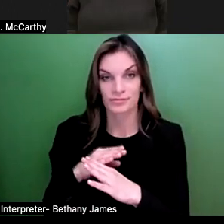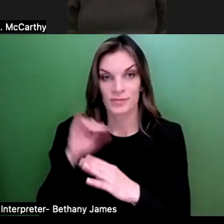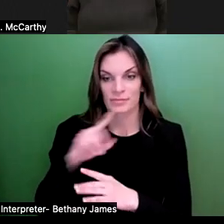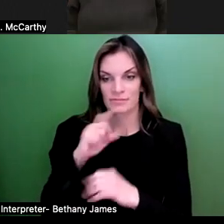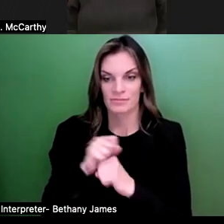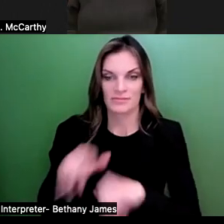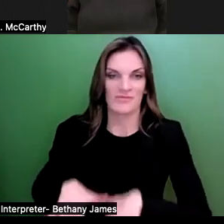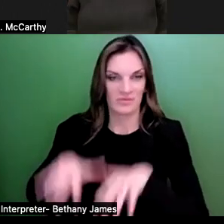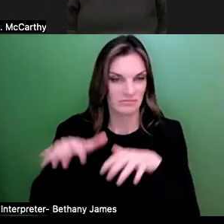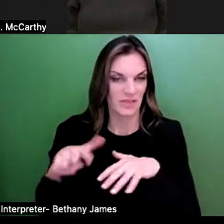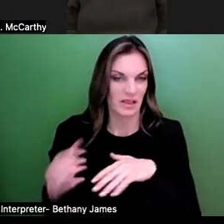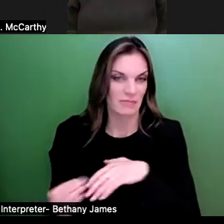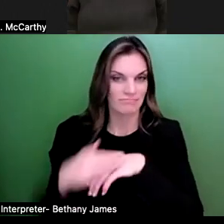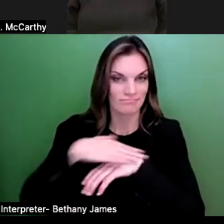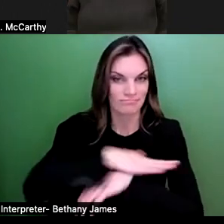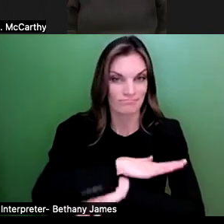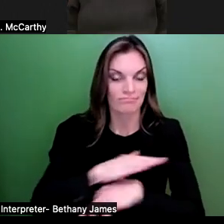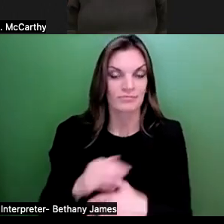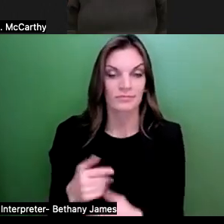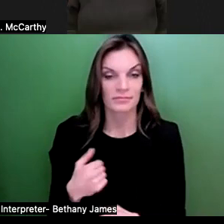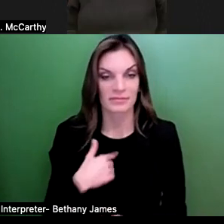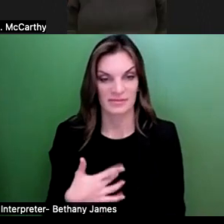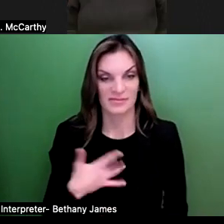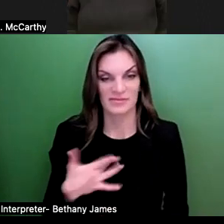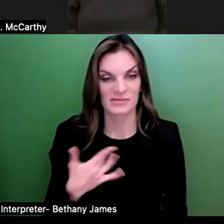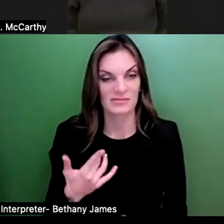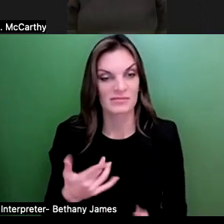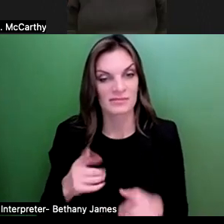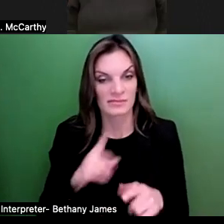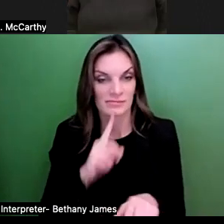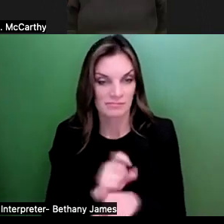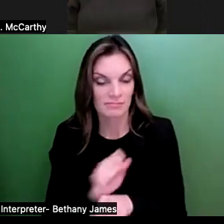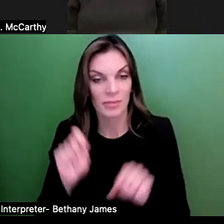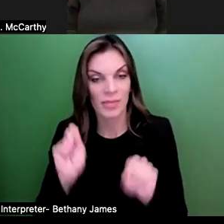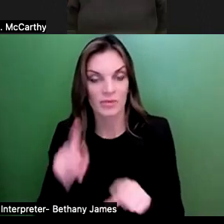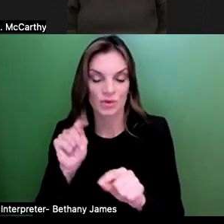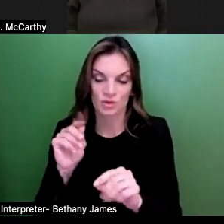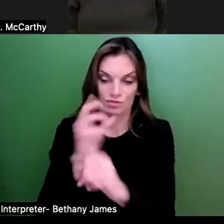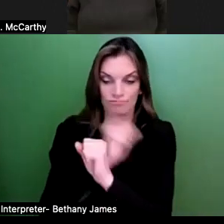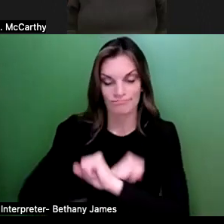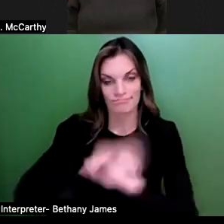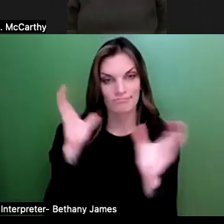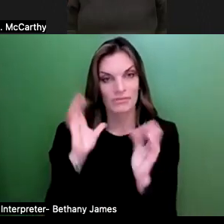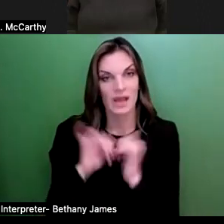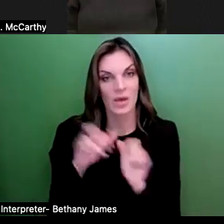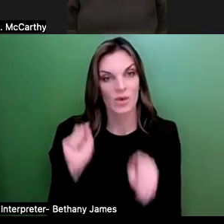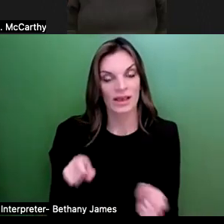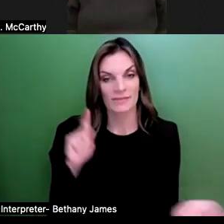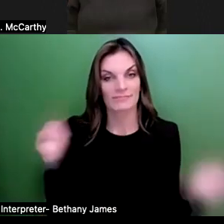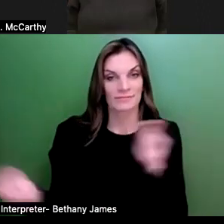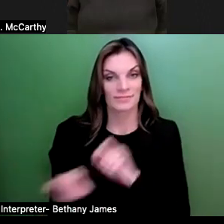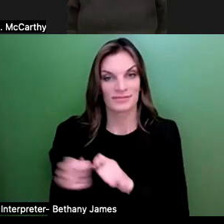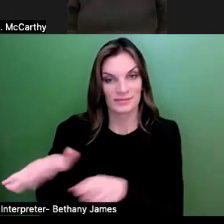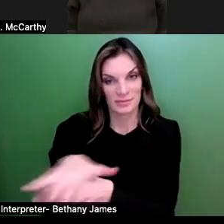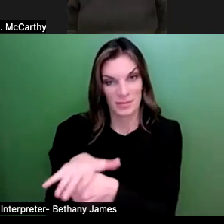itself. I do think it is possible to visualize a way to transform that space so that